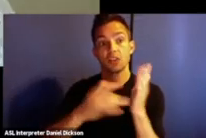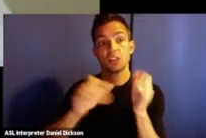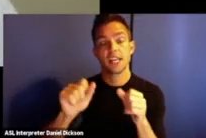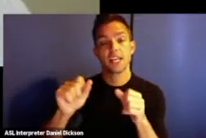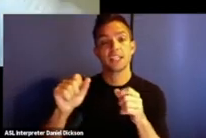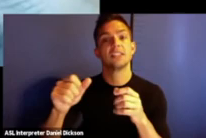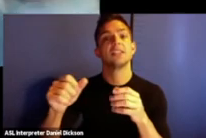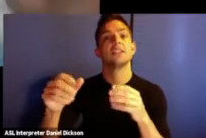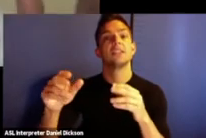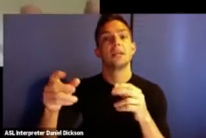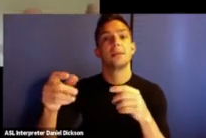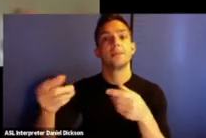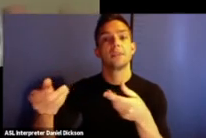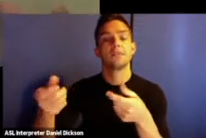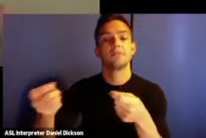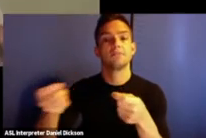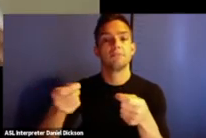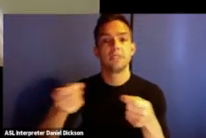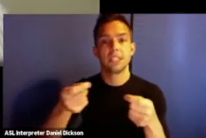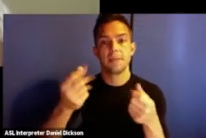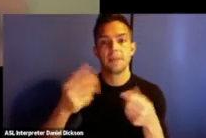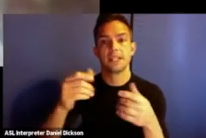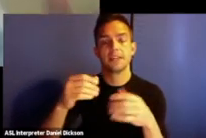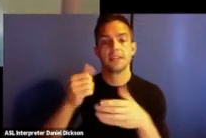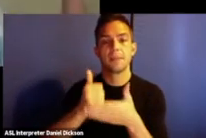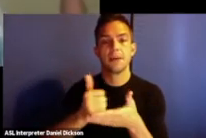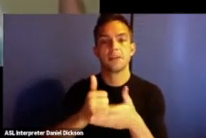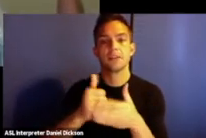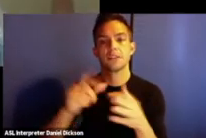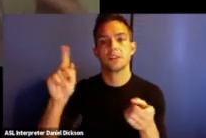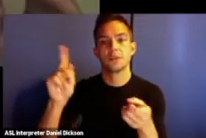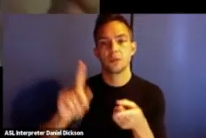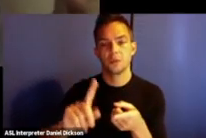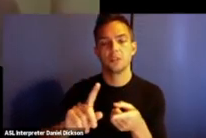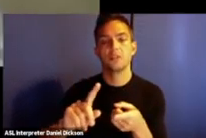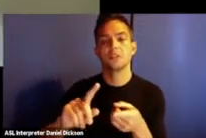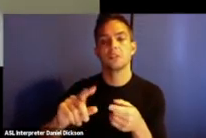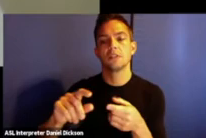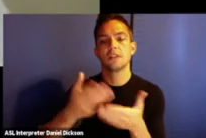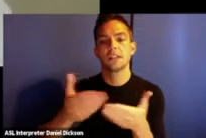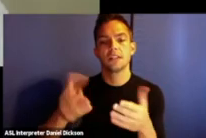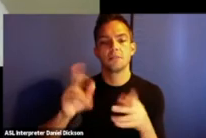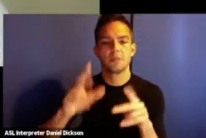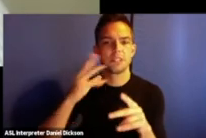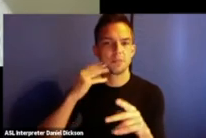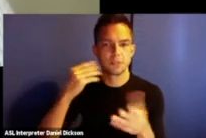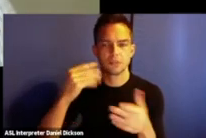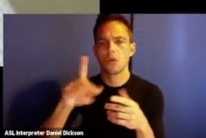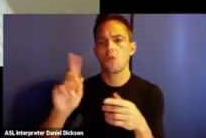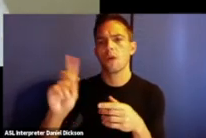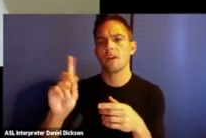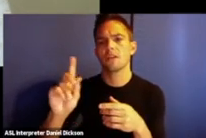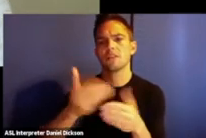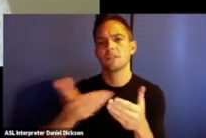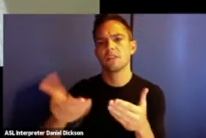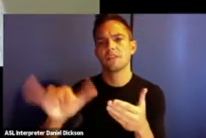many of the impairments we might see or you know, that folks might experience. So where do things